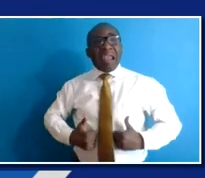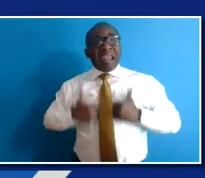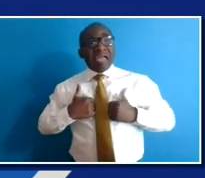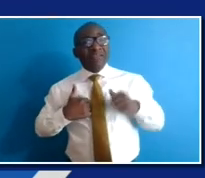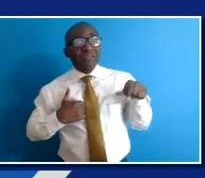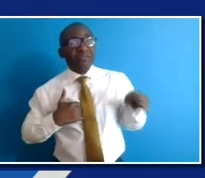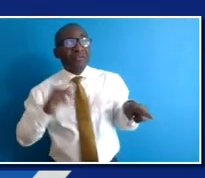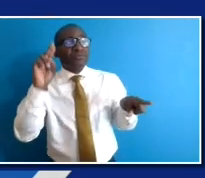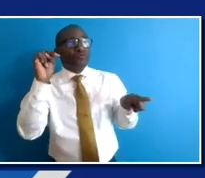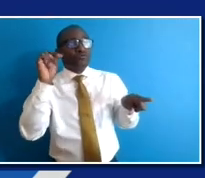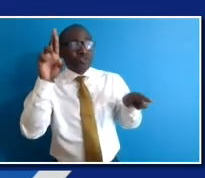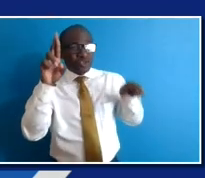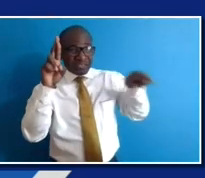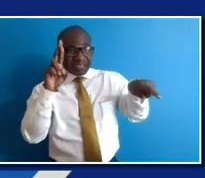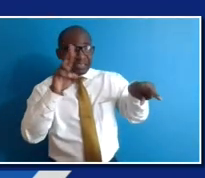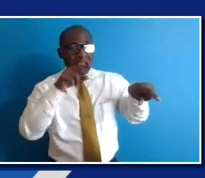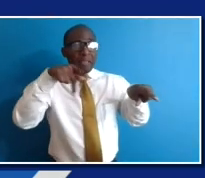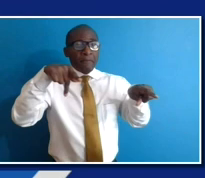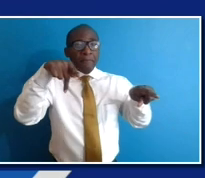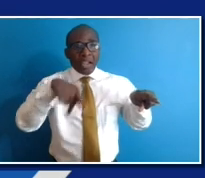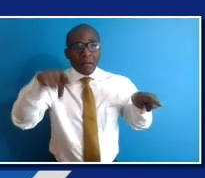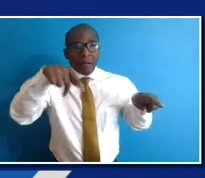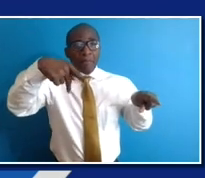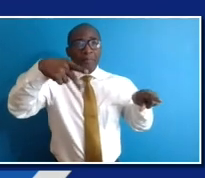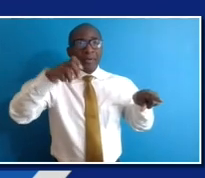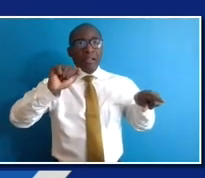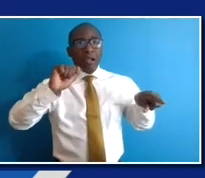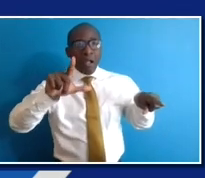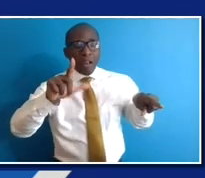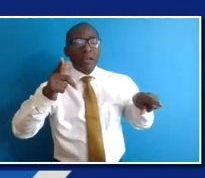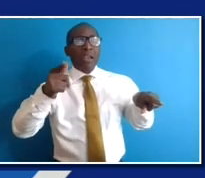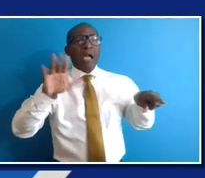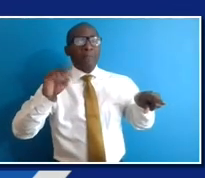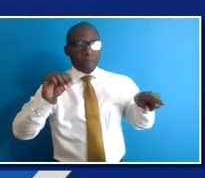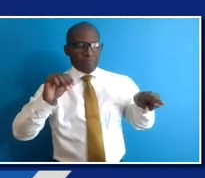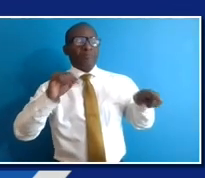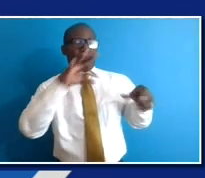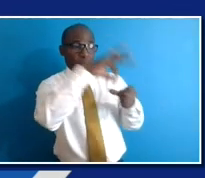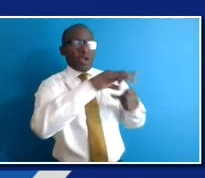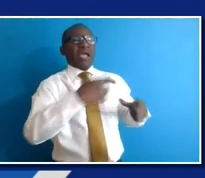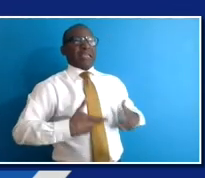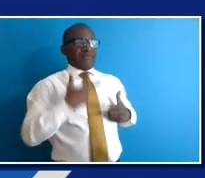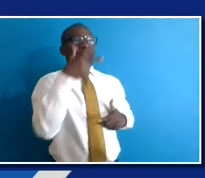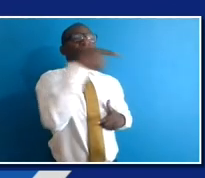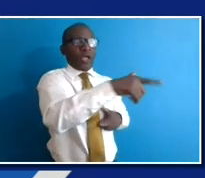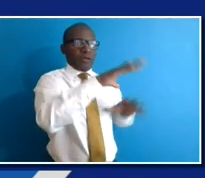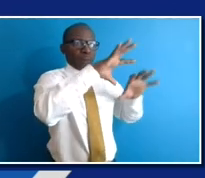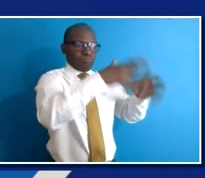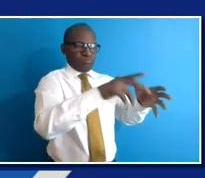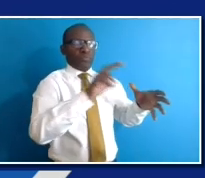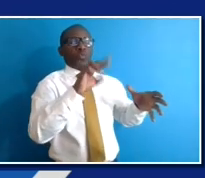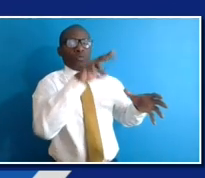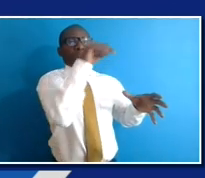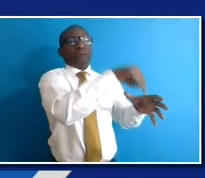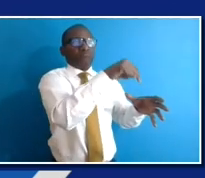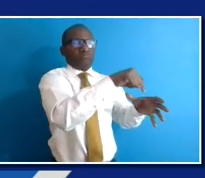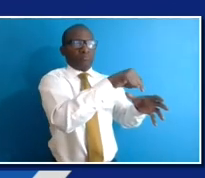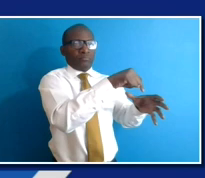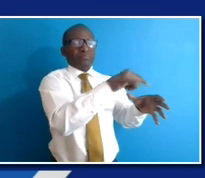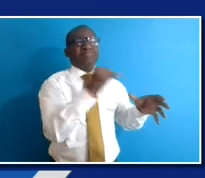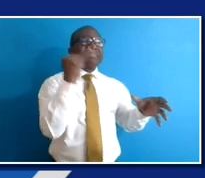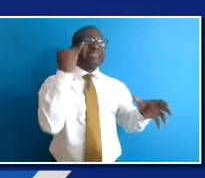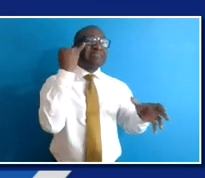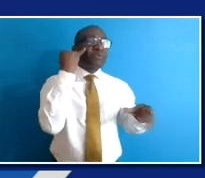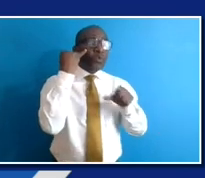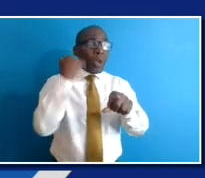is at 90 Beaufort Place, behind the front entrance of City Hall, which is on North Avenue. If you live in Mount Pleasant or North